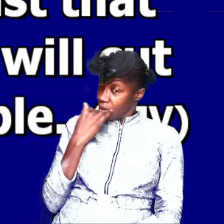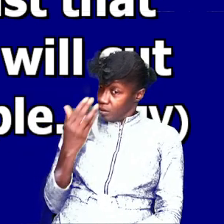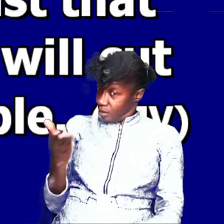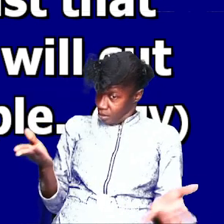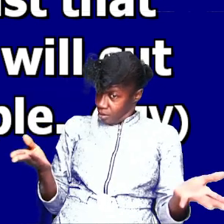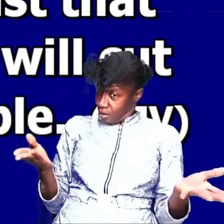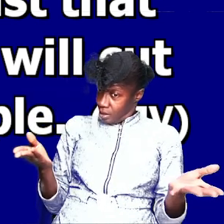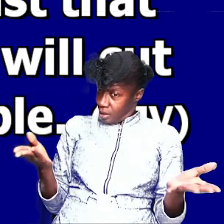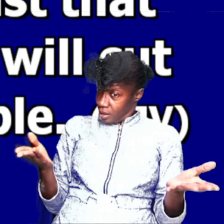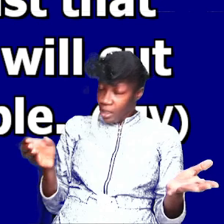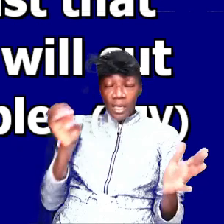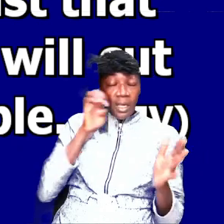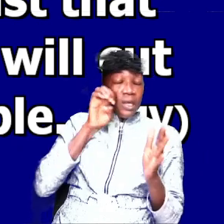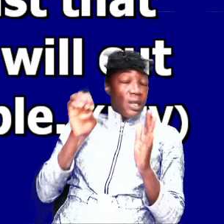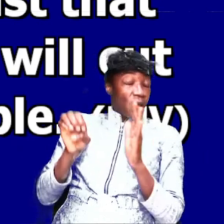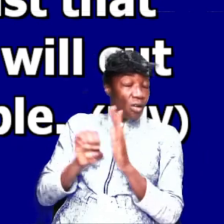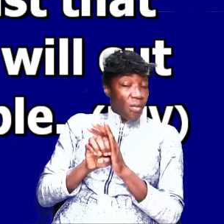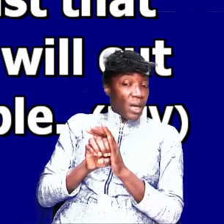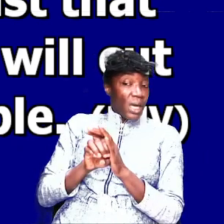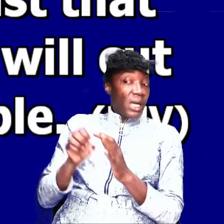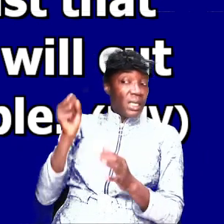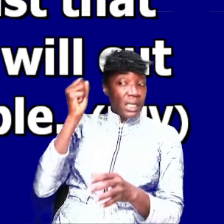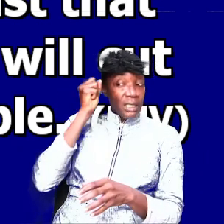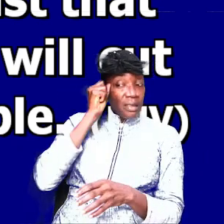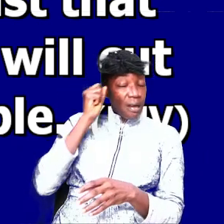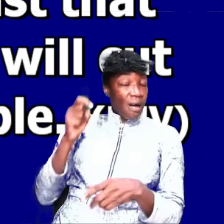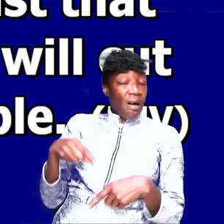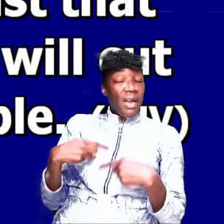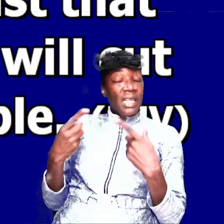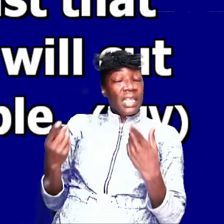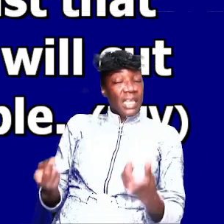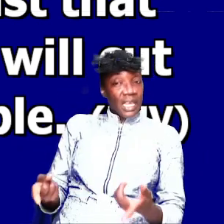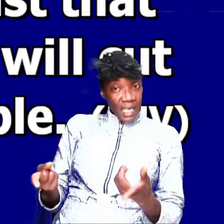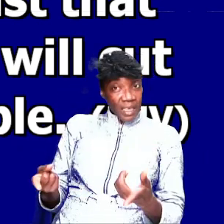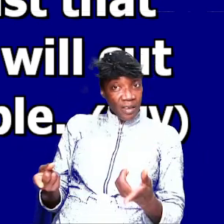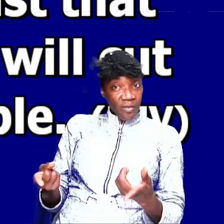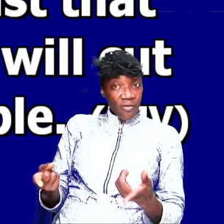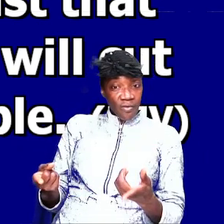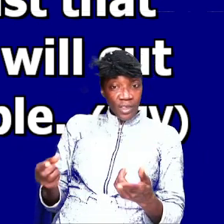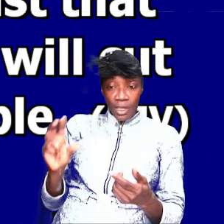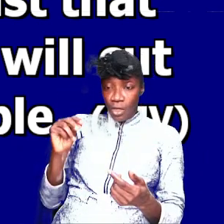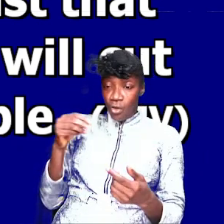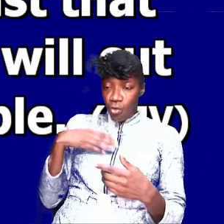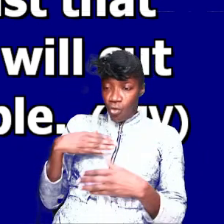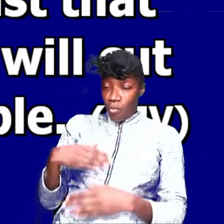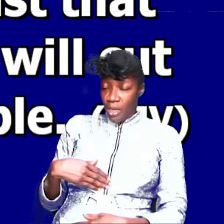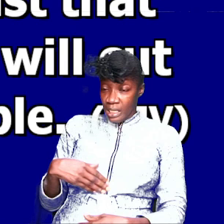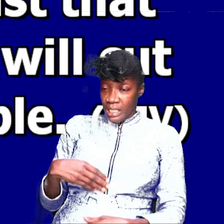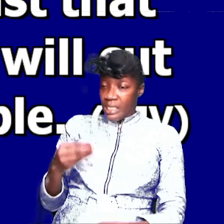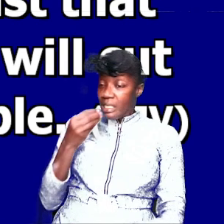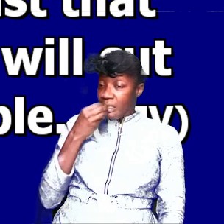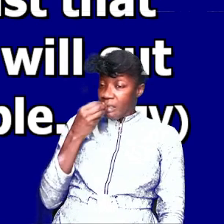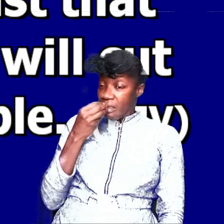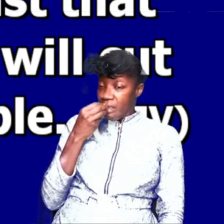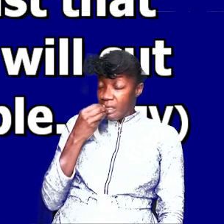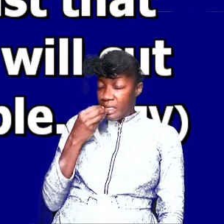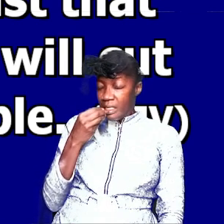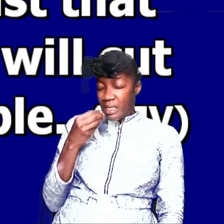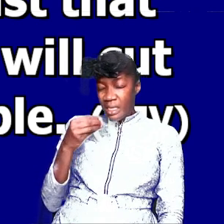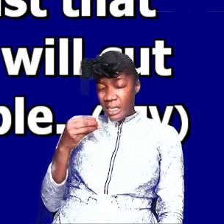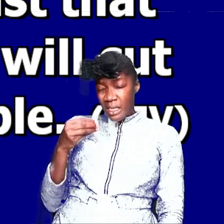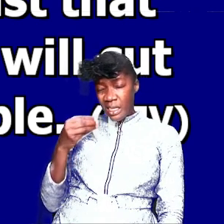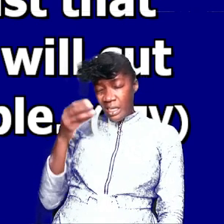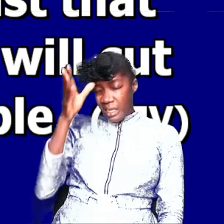This adoration that he gave, the decree that he gave. I'm saying, nobody must eat. The men were so faint